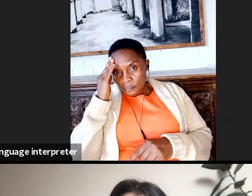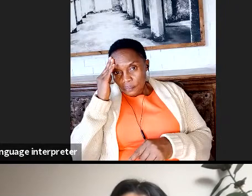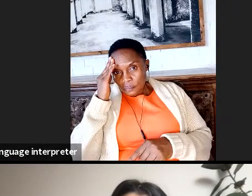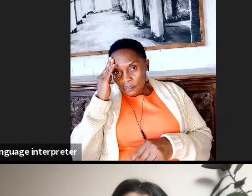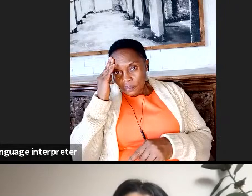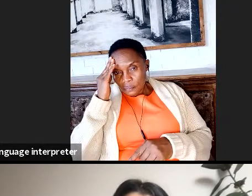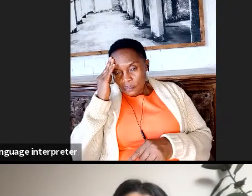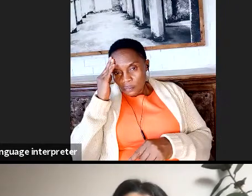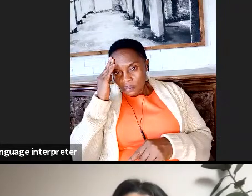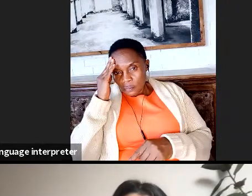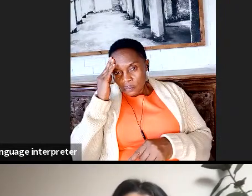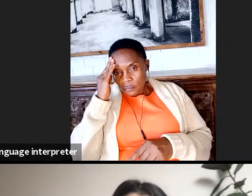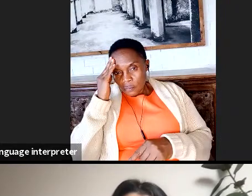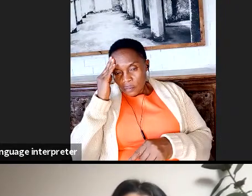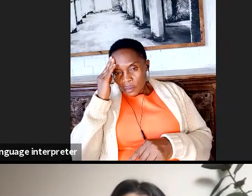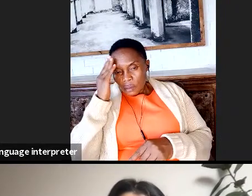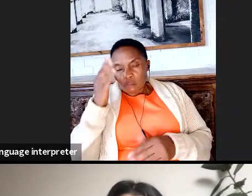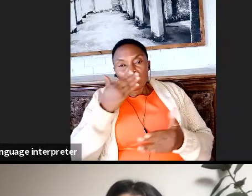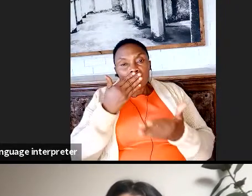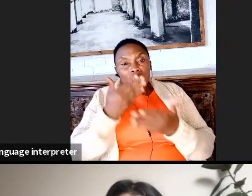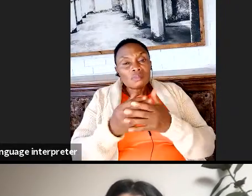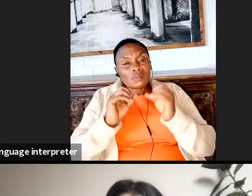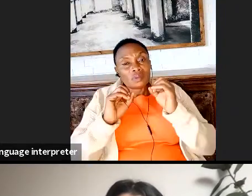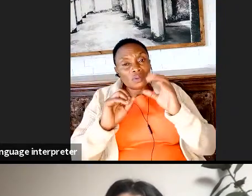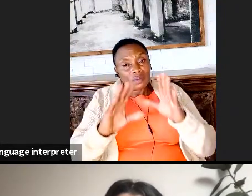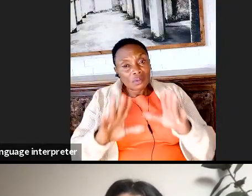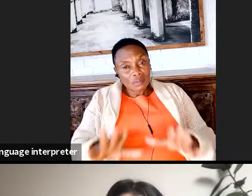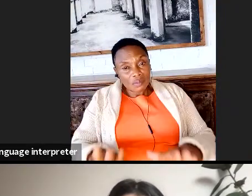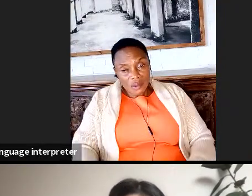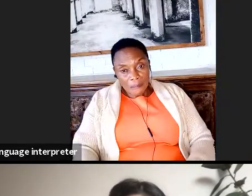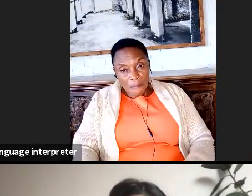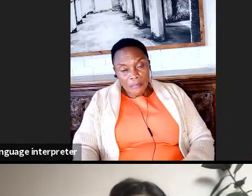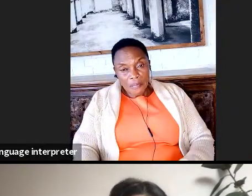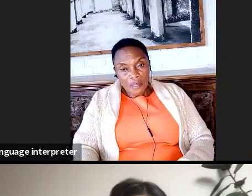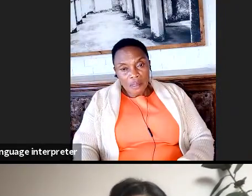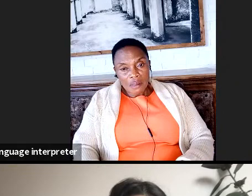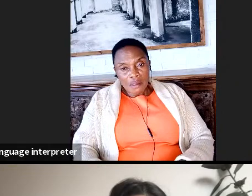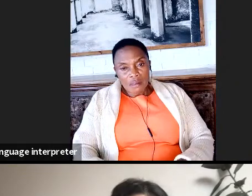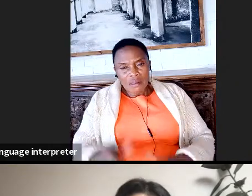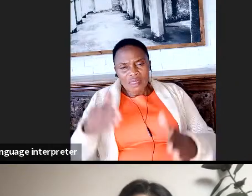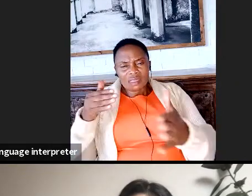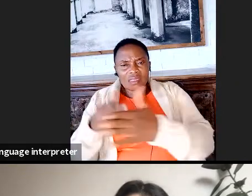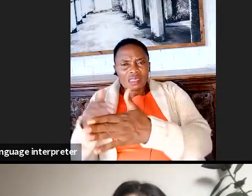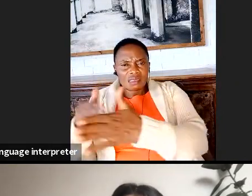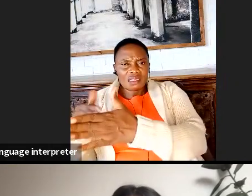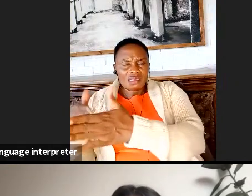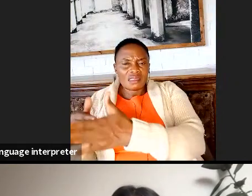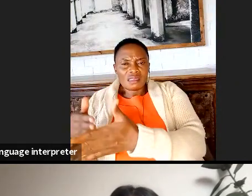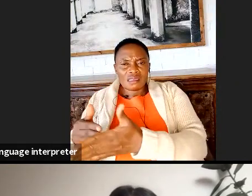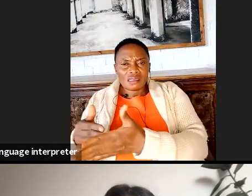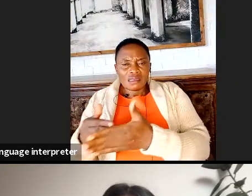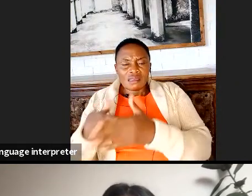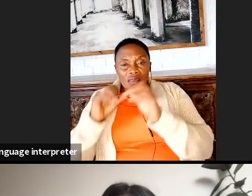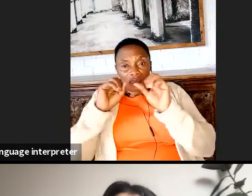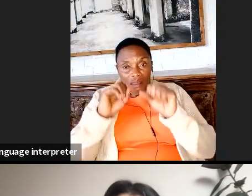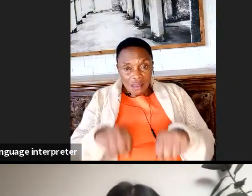so it is not fair that those larger effects should be applied